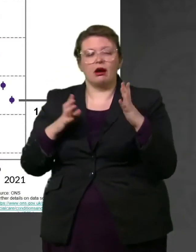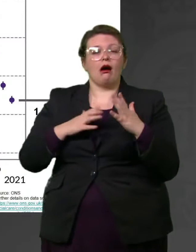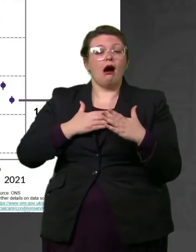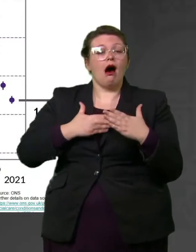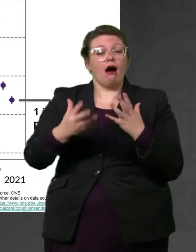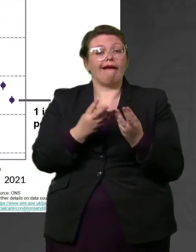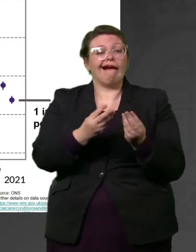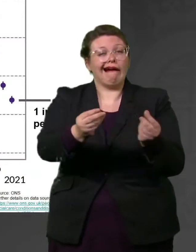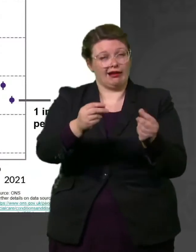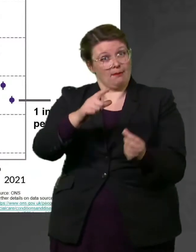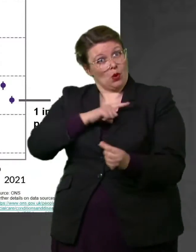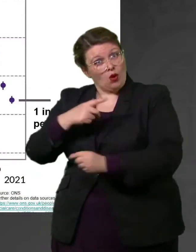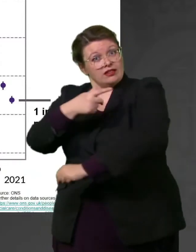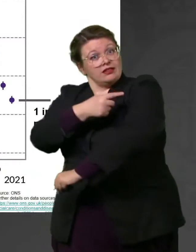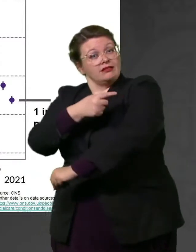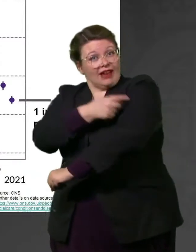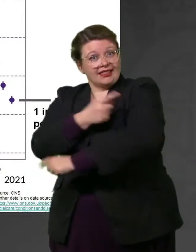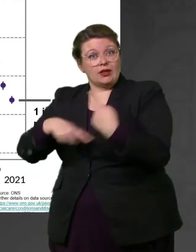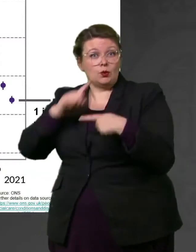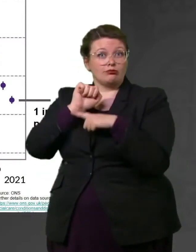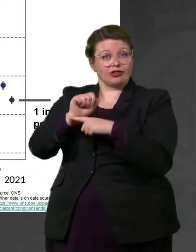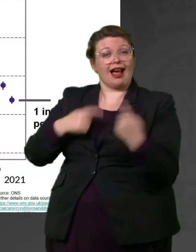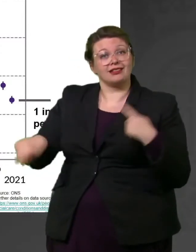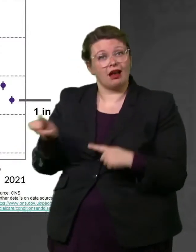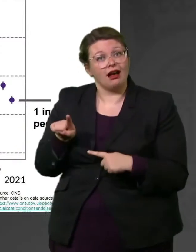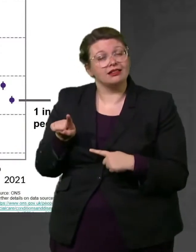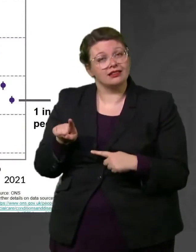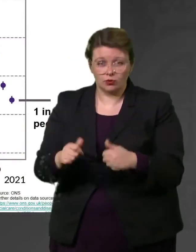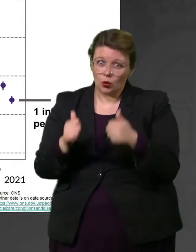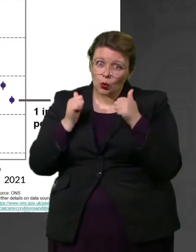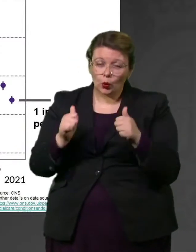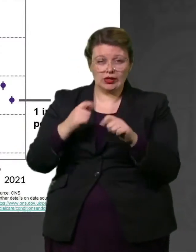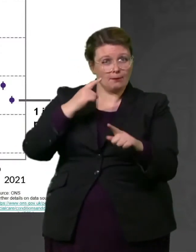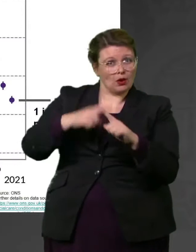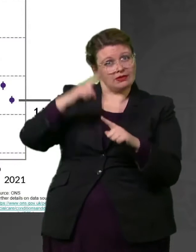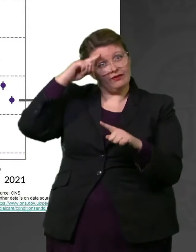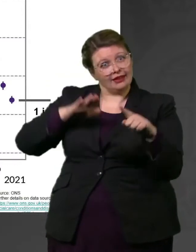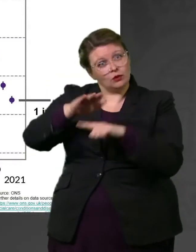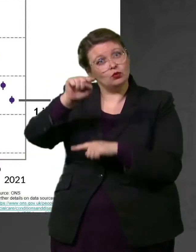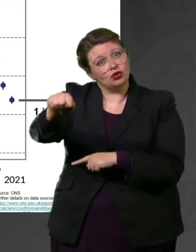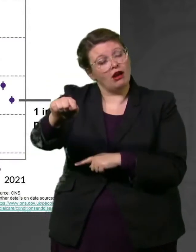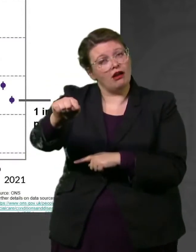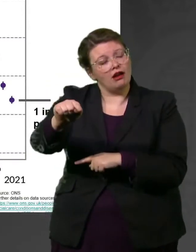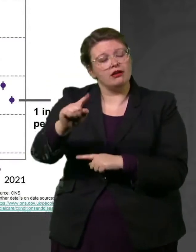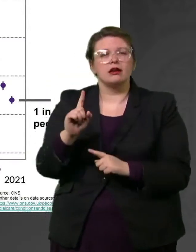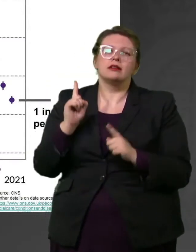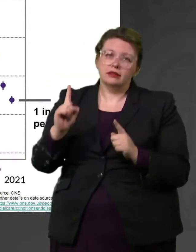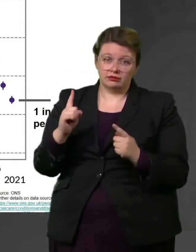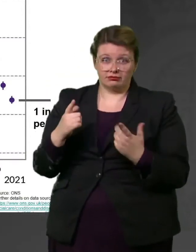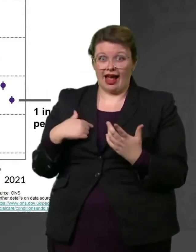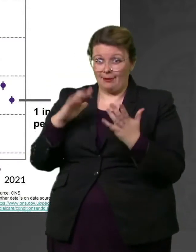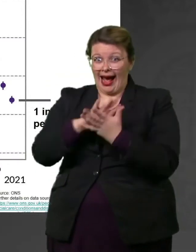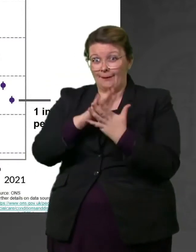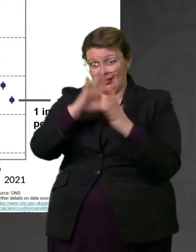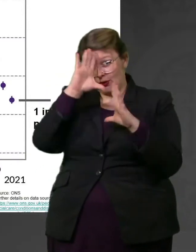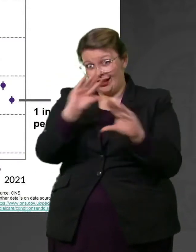the vaccine, and that is very good news. I'm delighted to be able to tell you that as of this morning, 19 million people